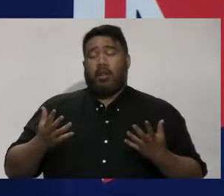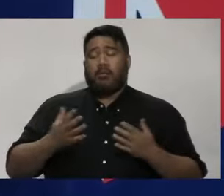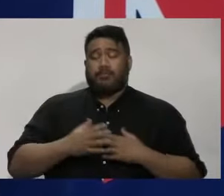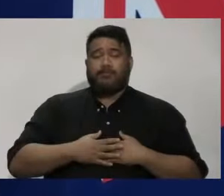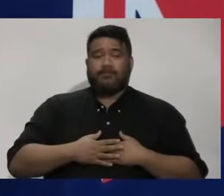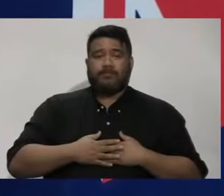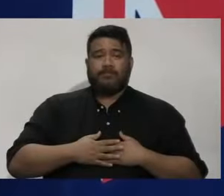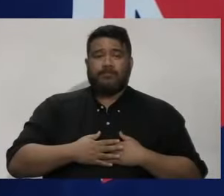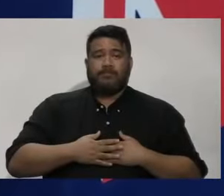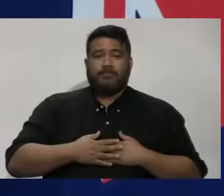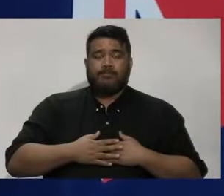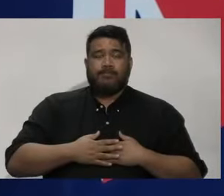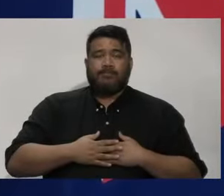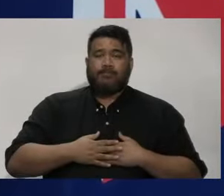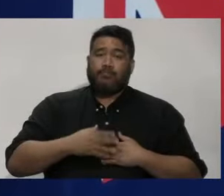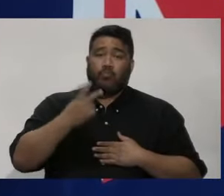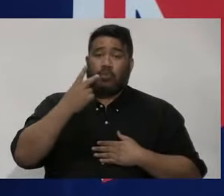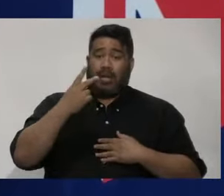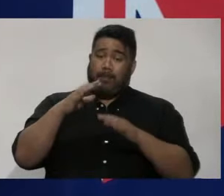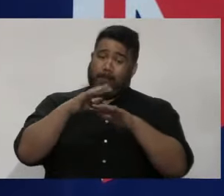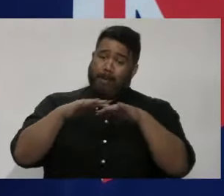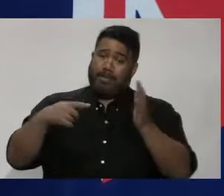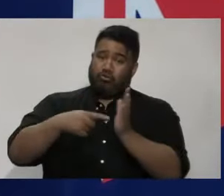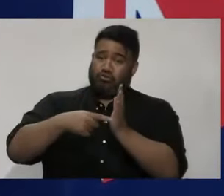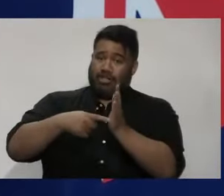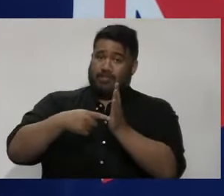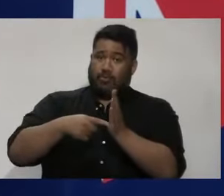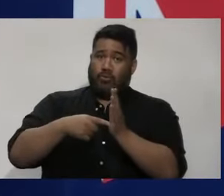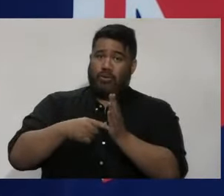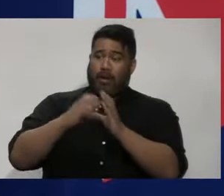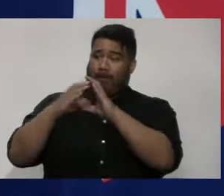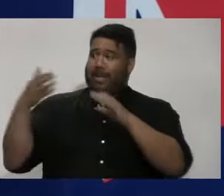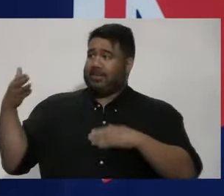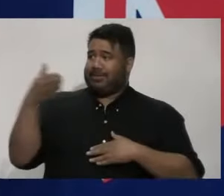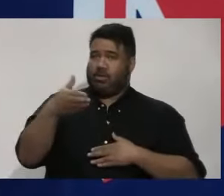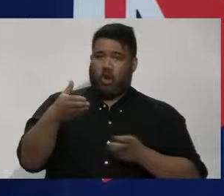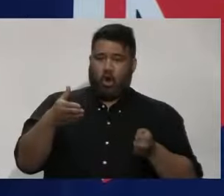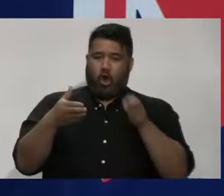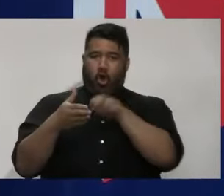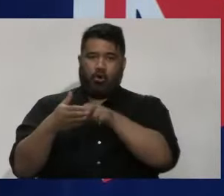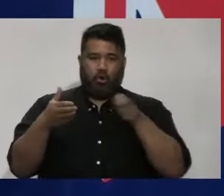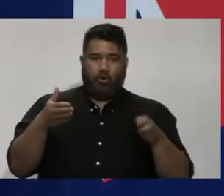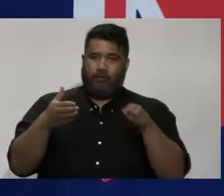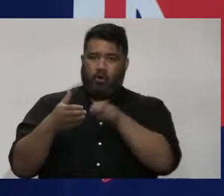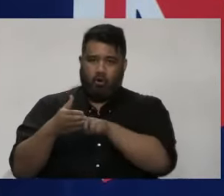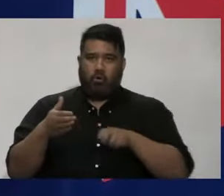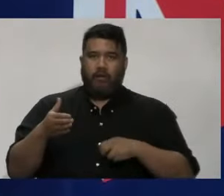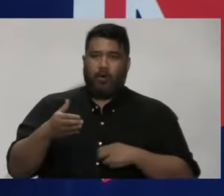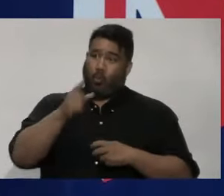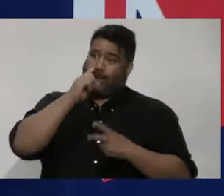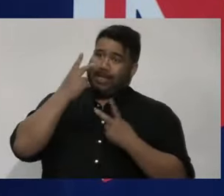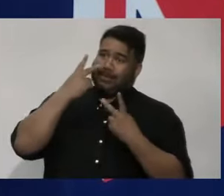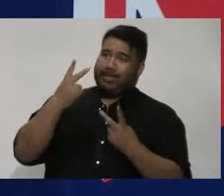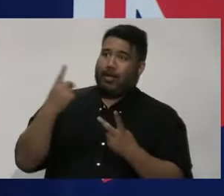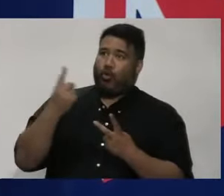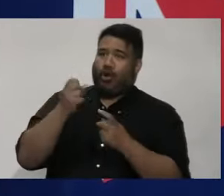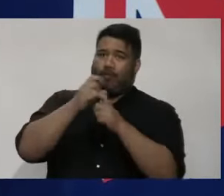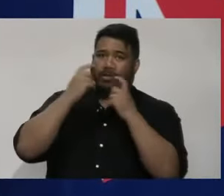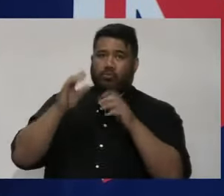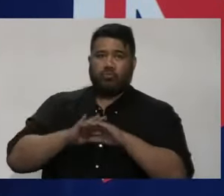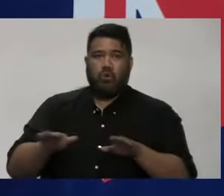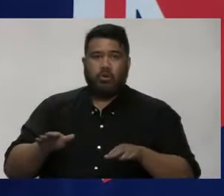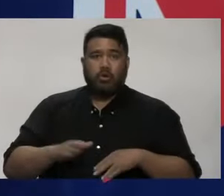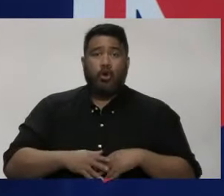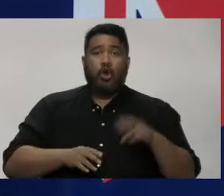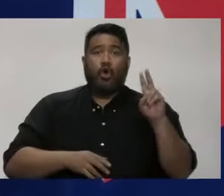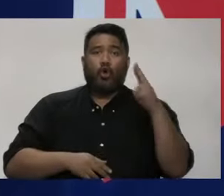entering and exiting public transport. And of course, we are including Uber in that as well. Of course, it's easy to see whether or not someone has